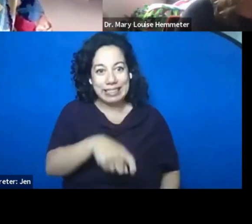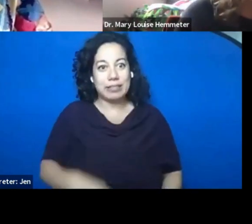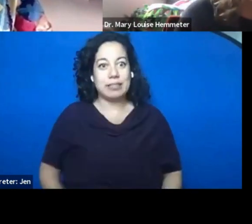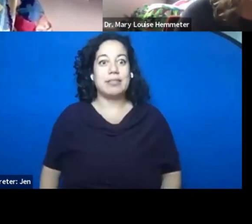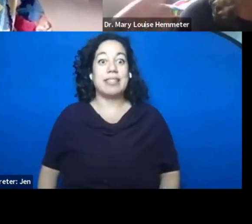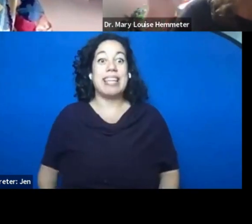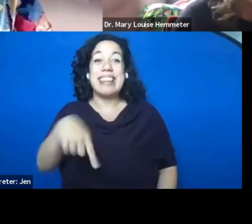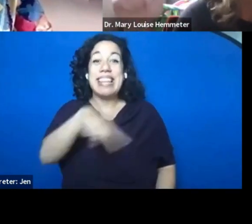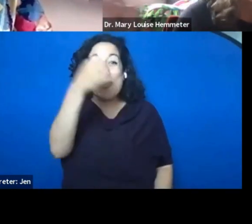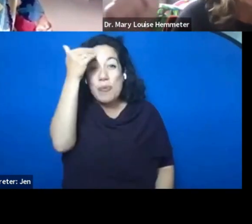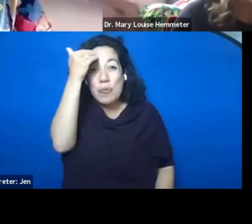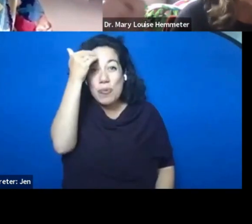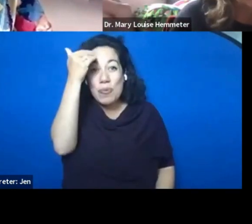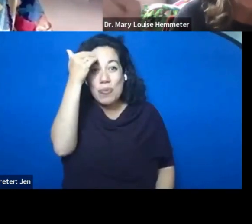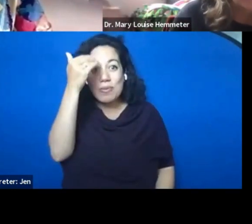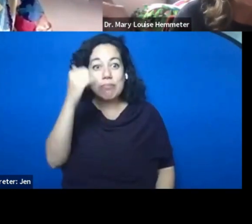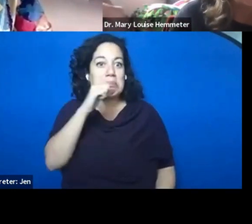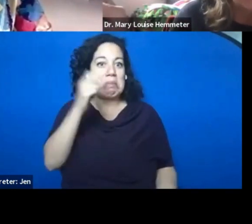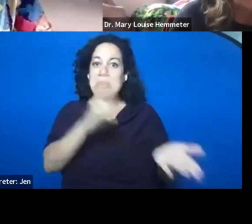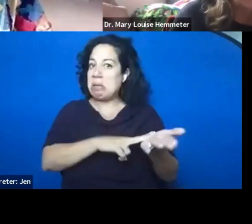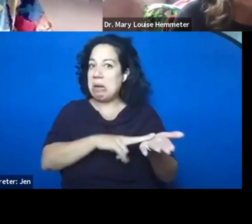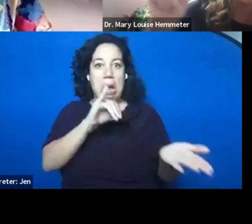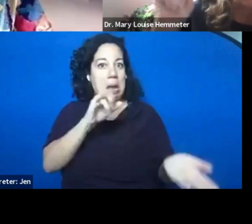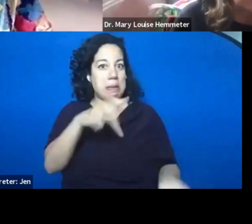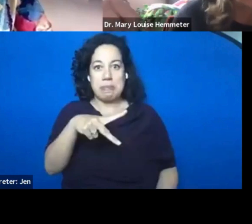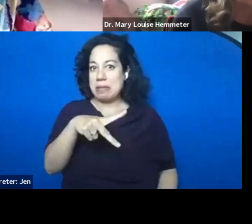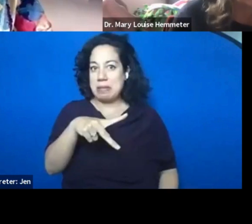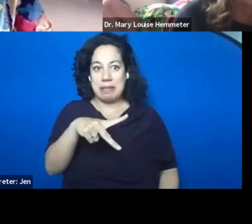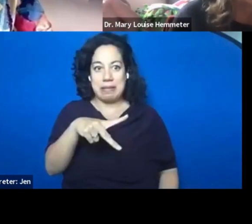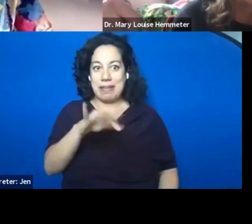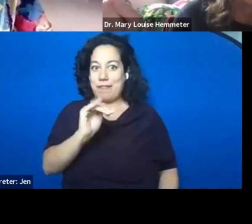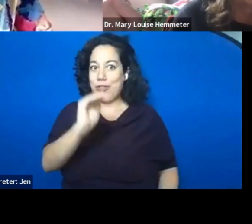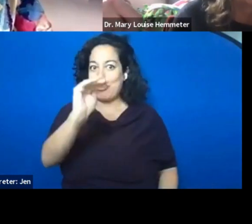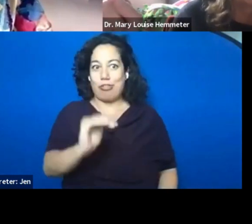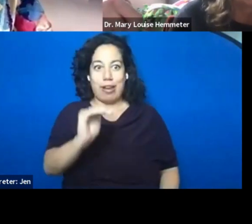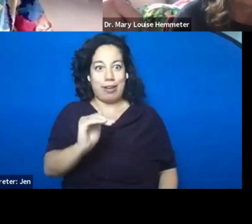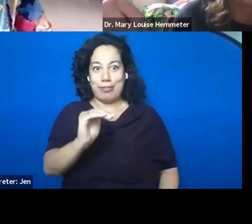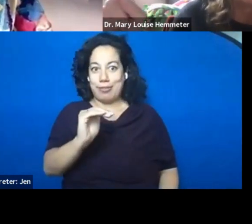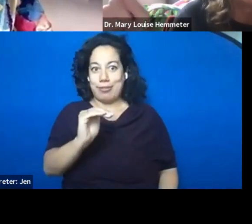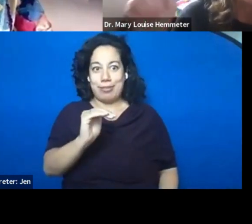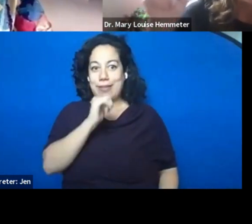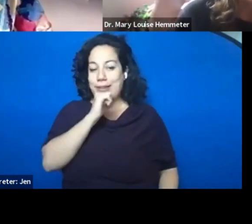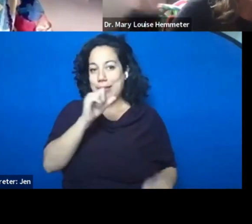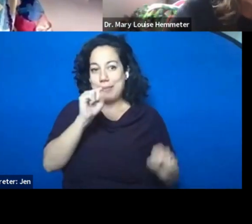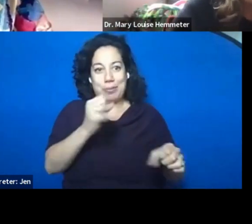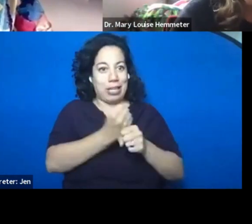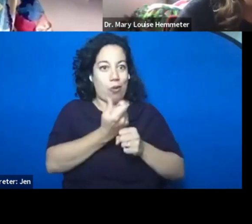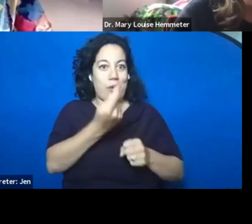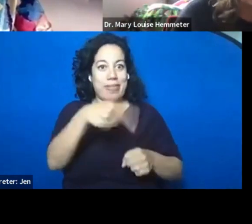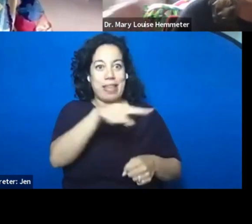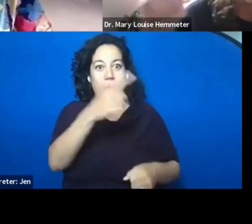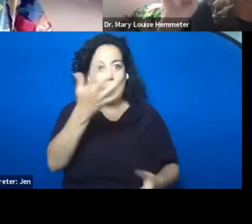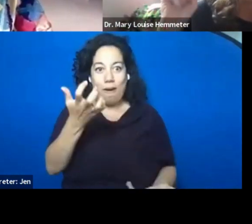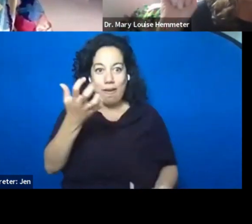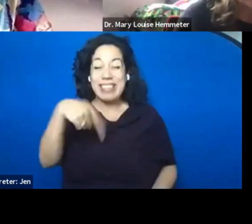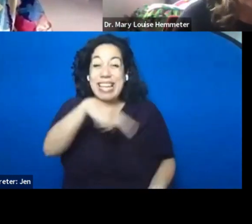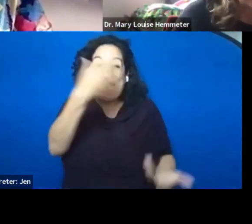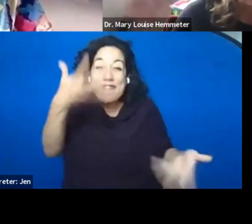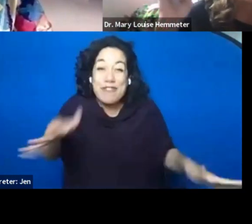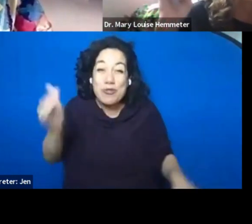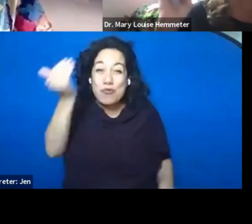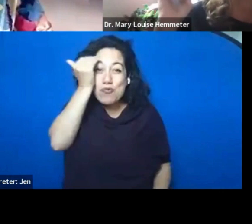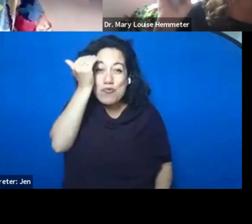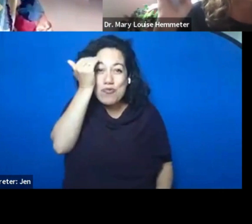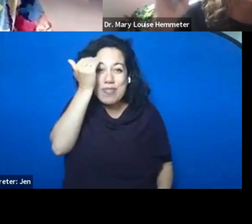They knew to not sign that IEP if the child wasn't going to get what they wanted. They knew all that. They had